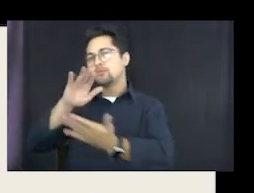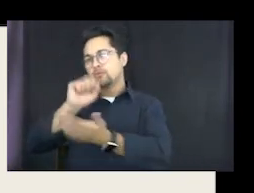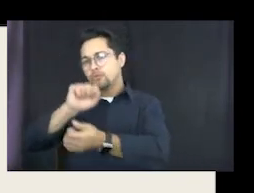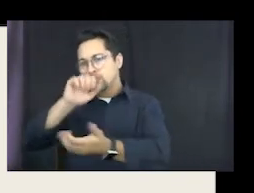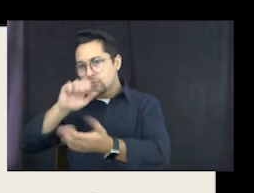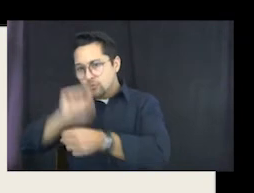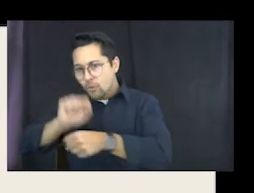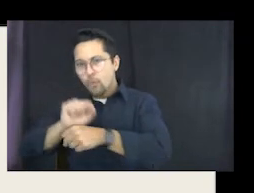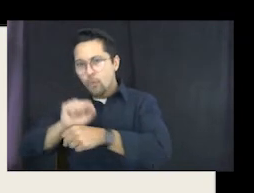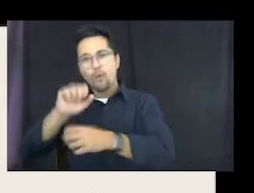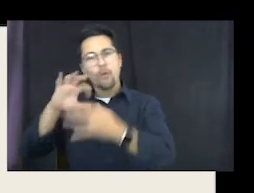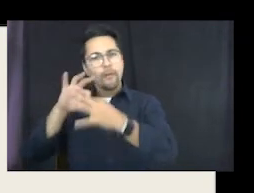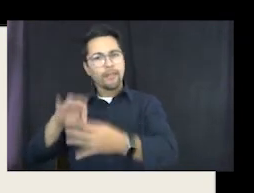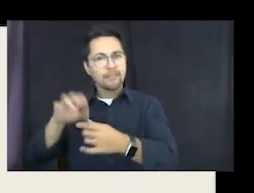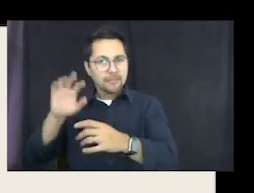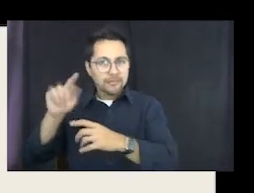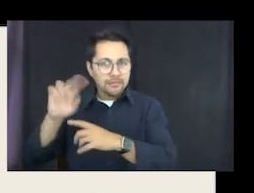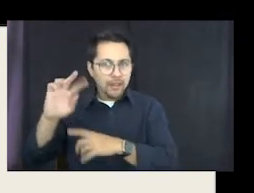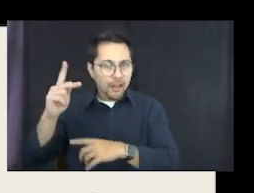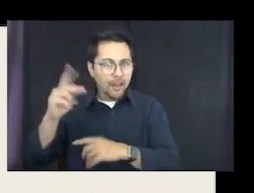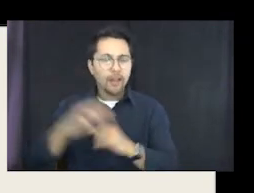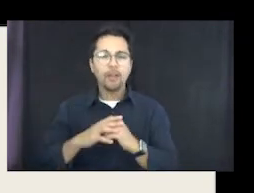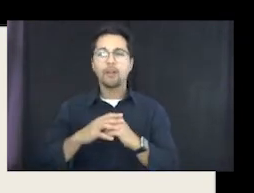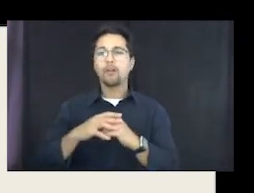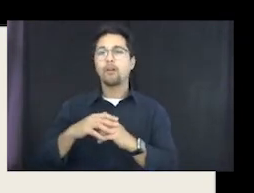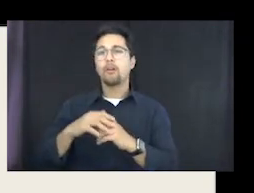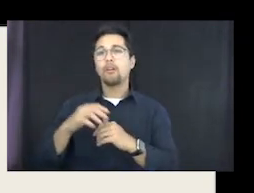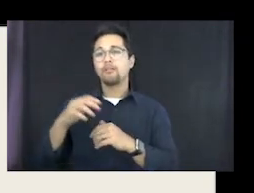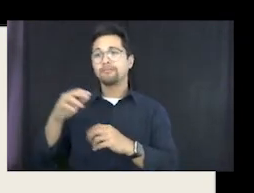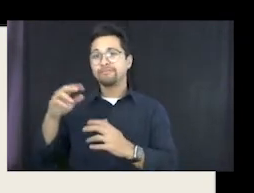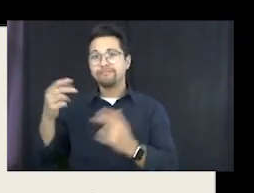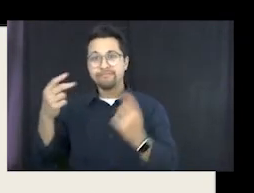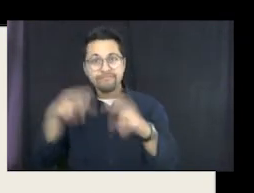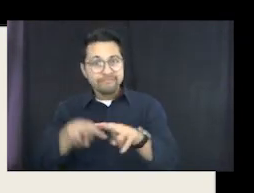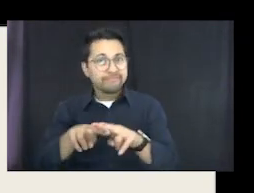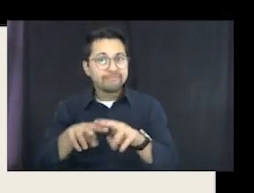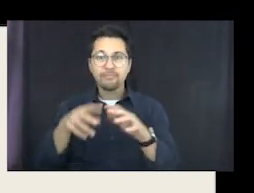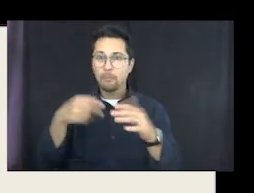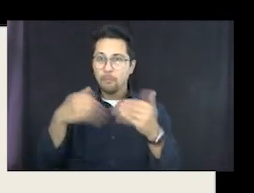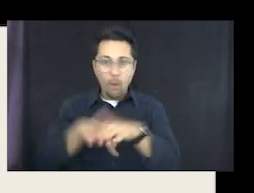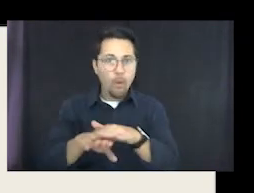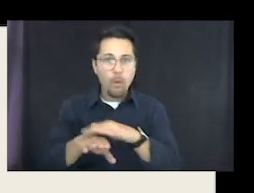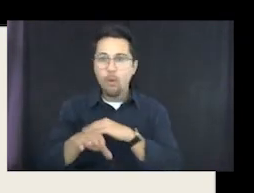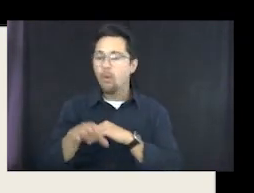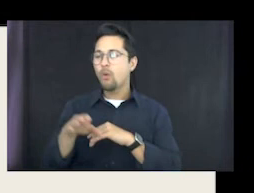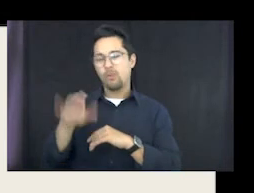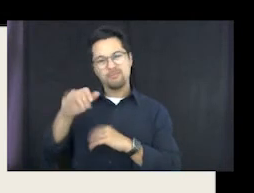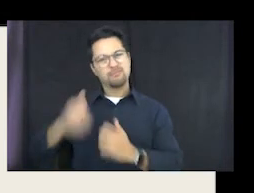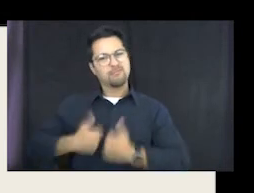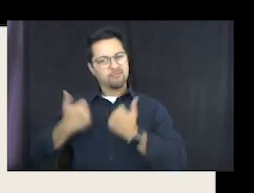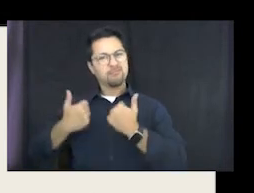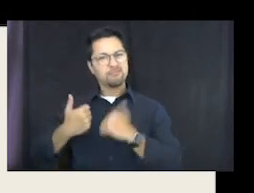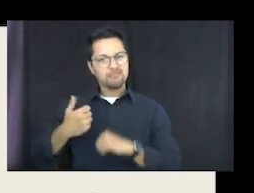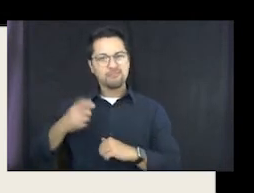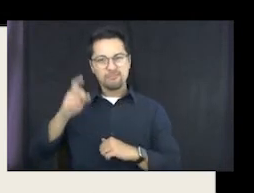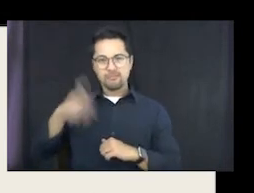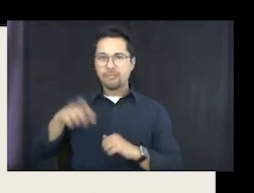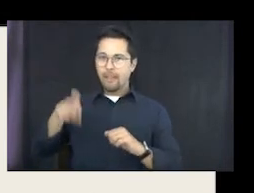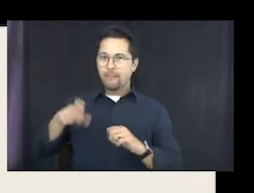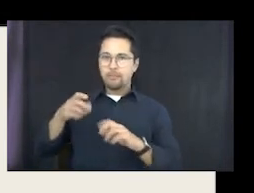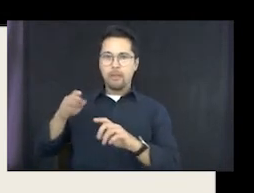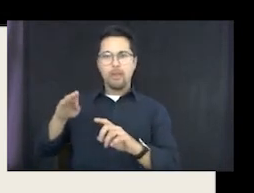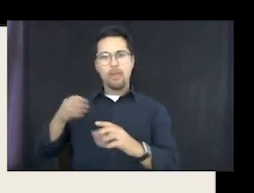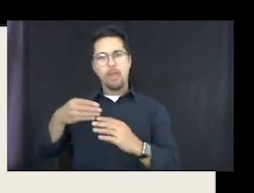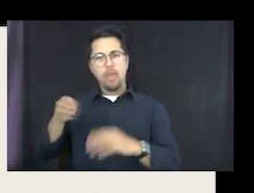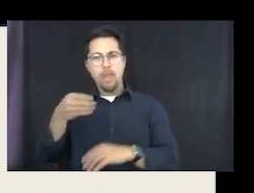work-related tasks, or a mix of school work, work tasks, and social events. That is life, and we have to become fluent in being able